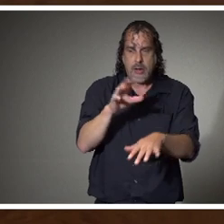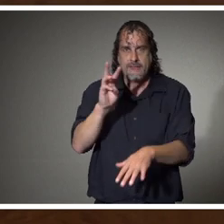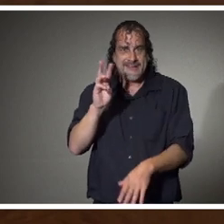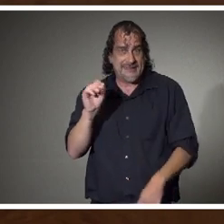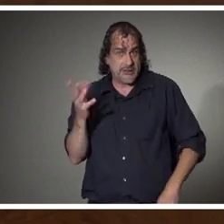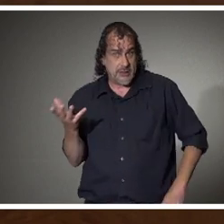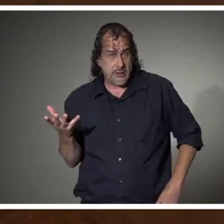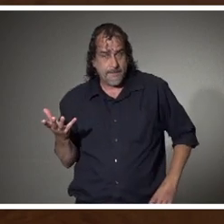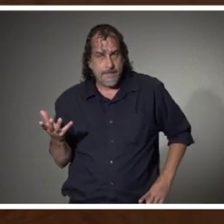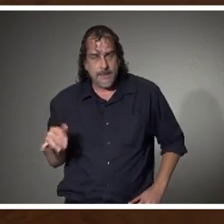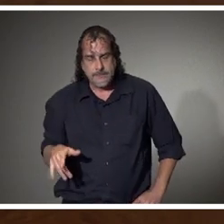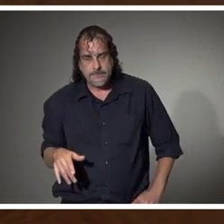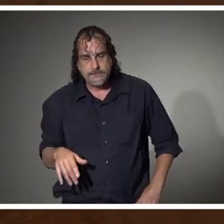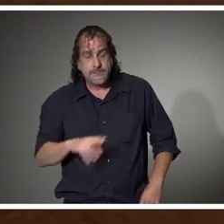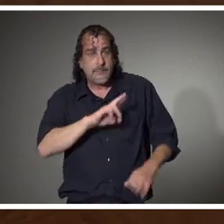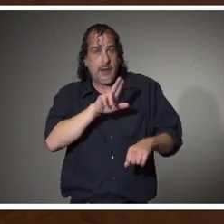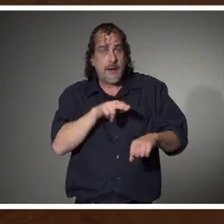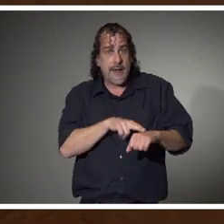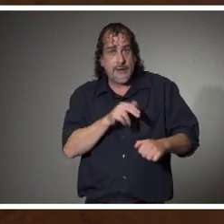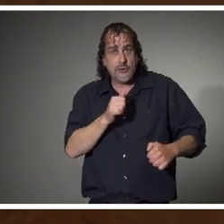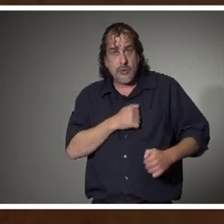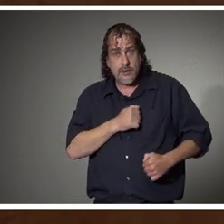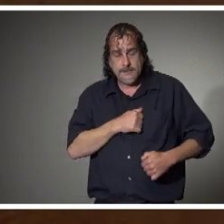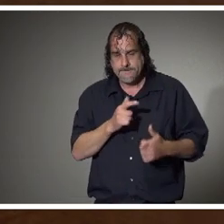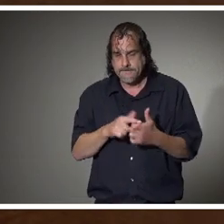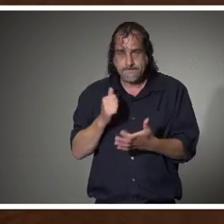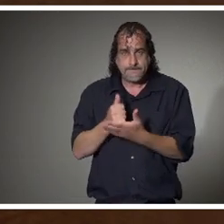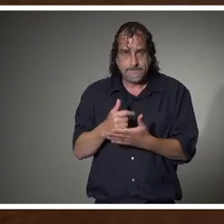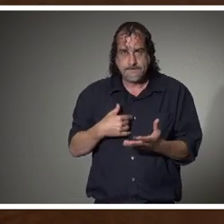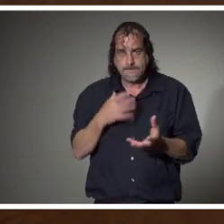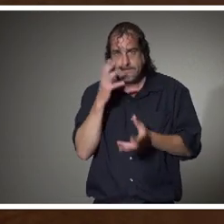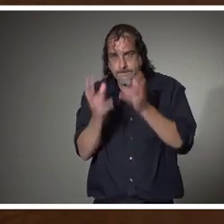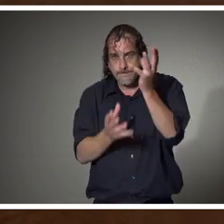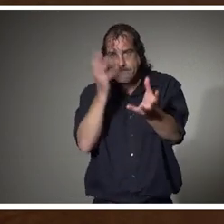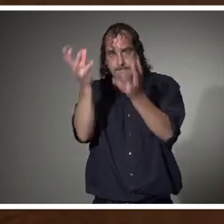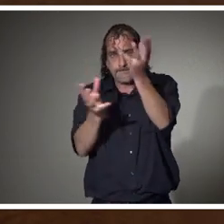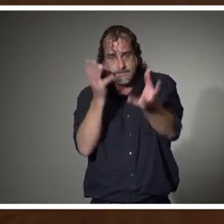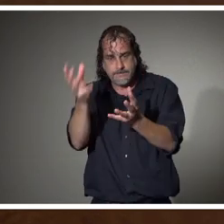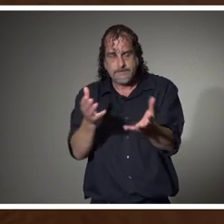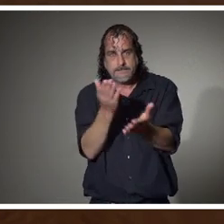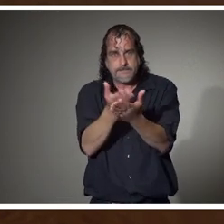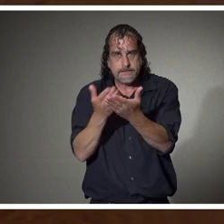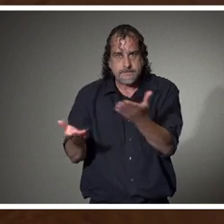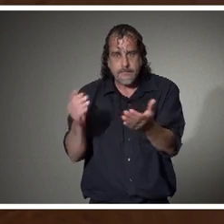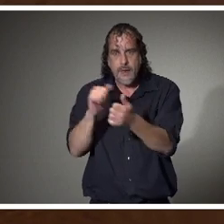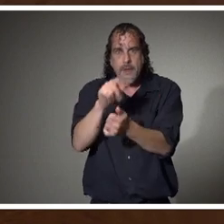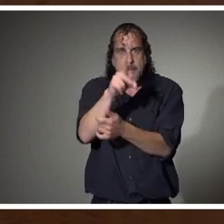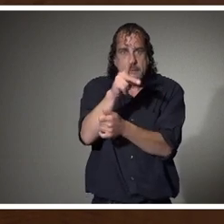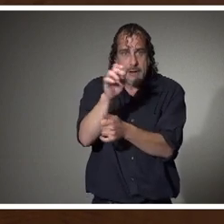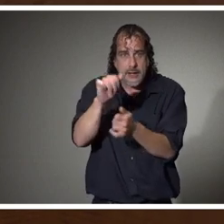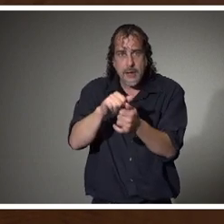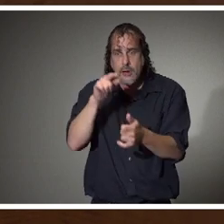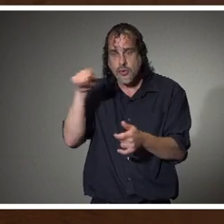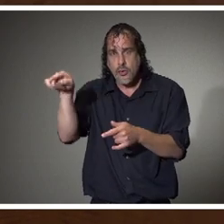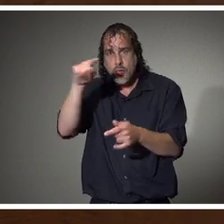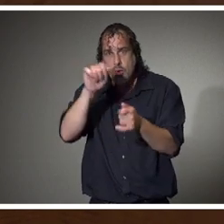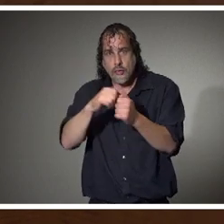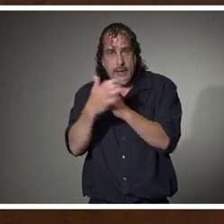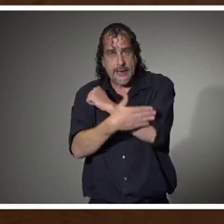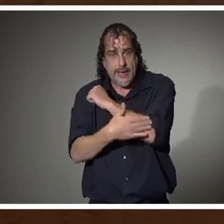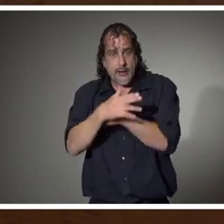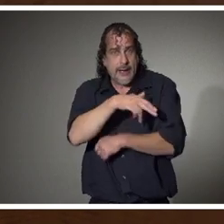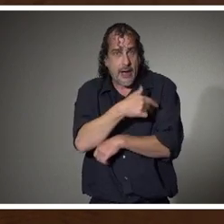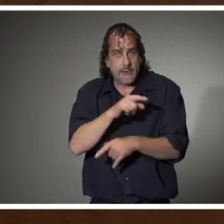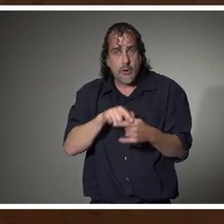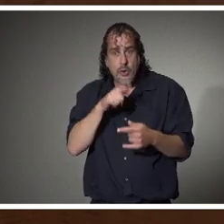National Guard to every day of the week deliver supplies that are needed to those facilities and also to the county